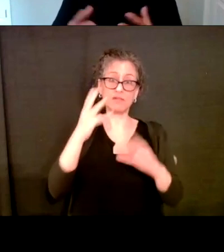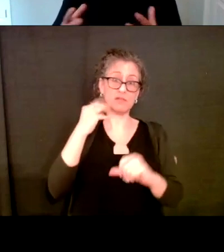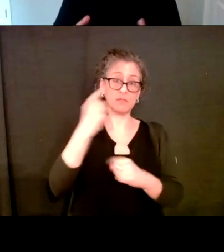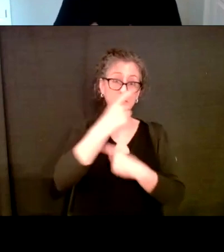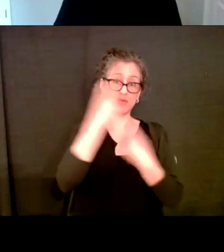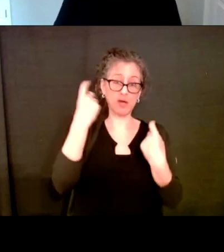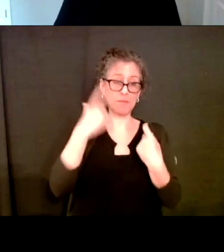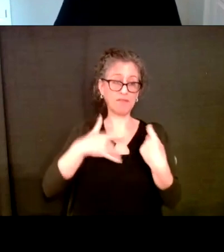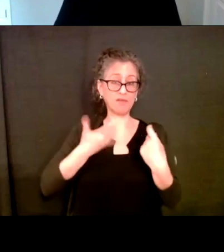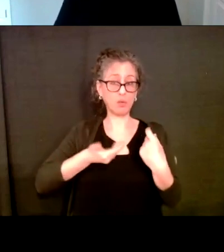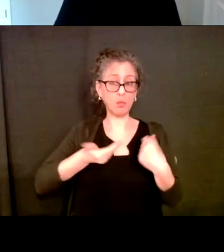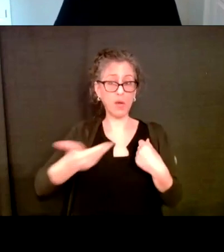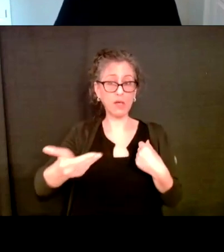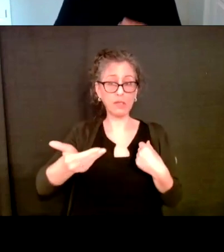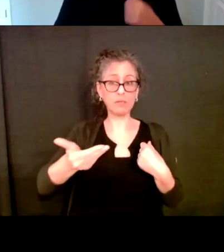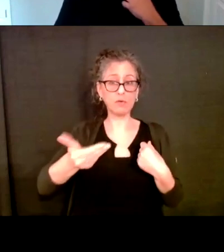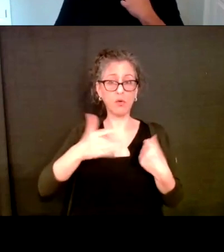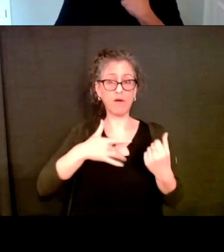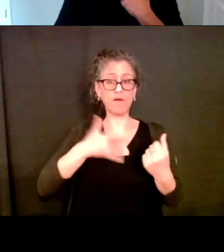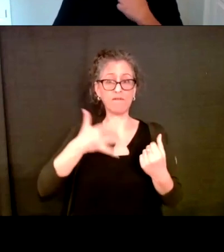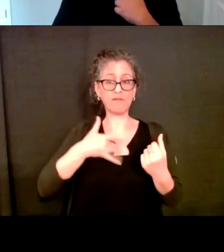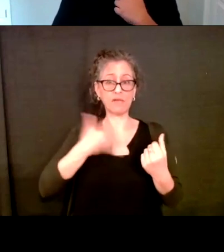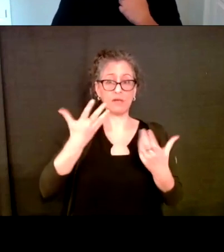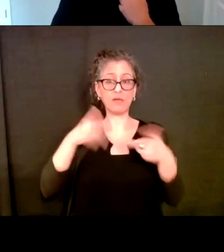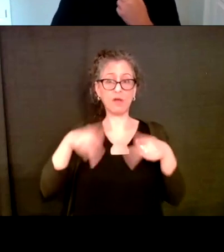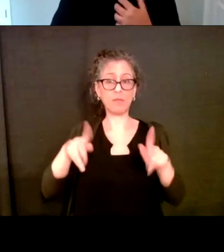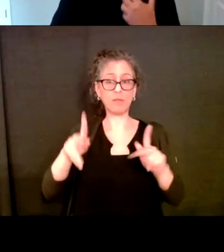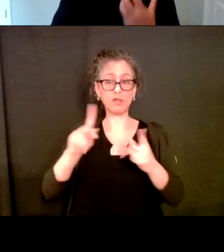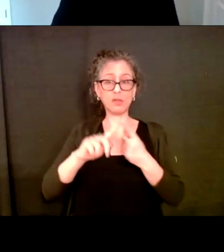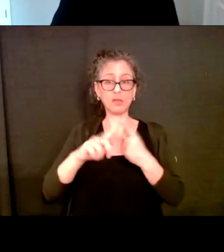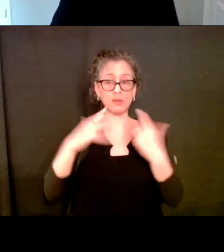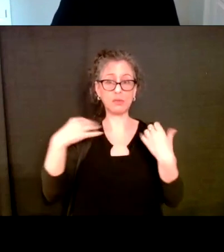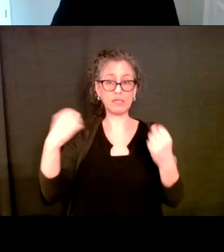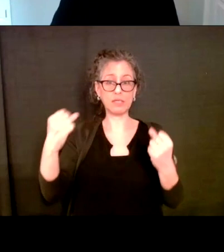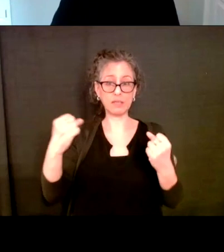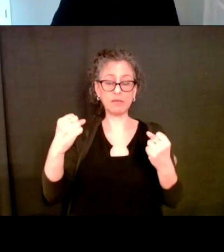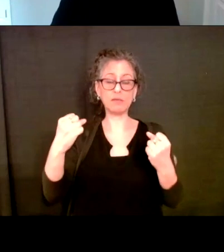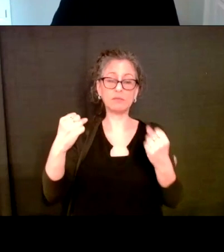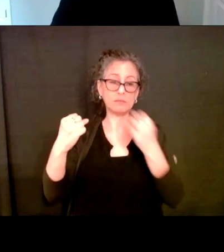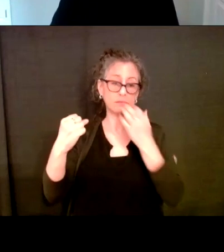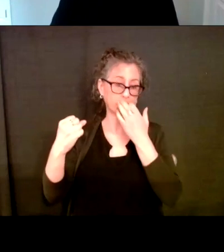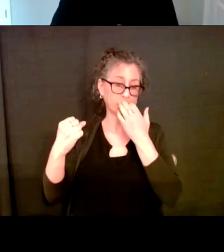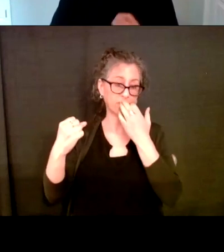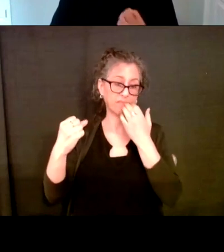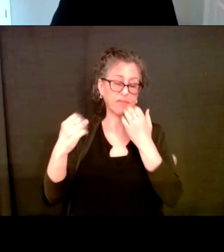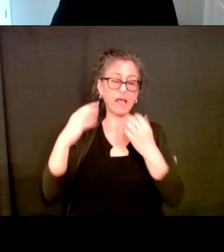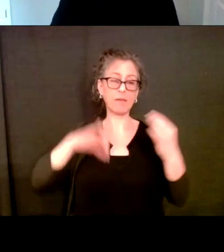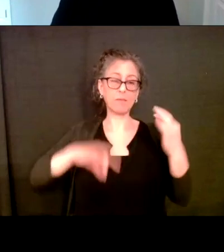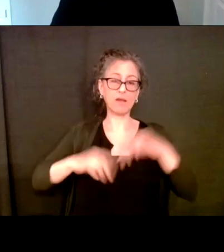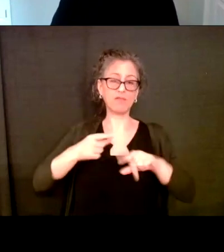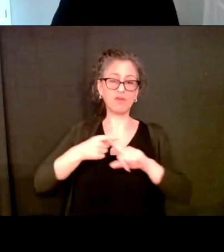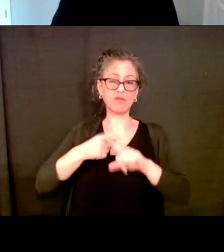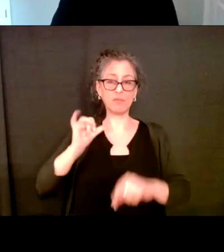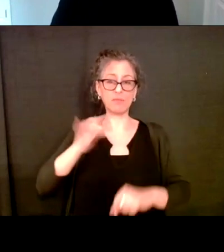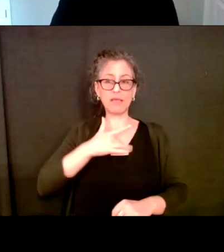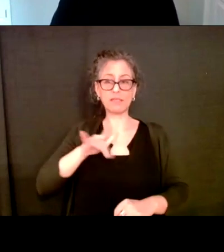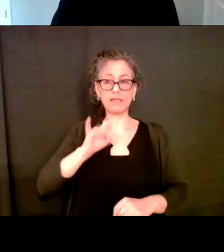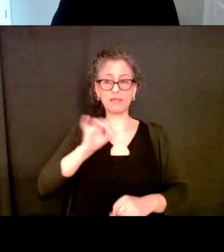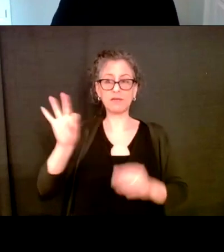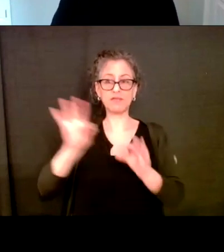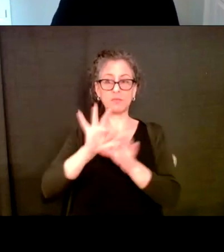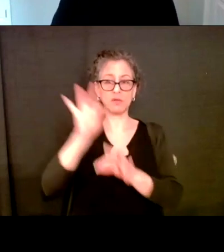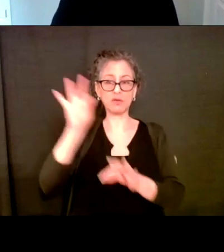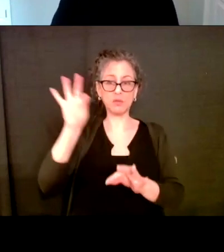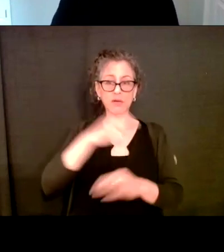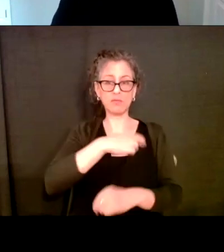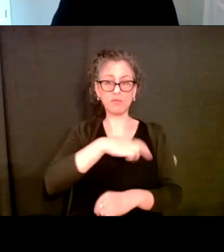feel welcomed and can feel the opportunity to heal and to benefit from their sense of spirituality,